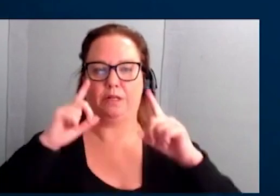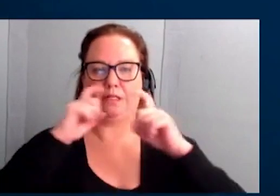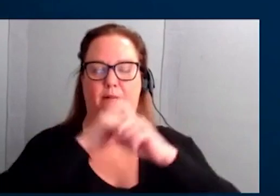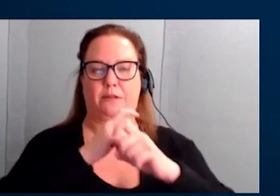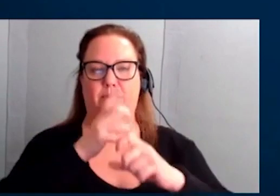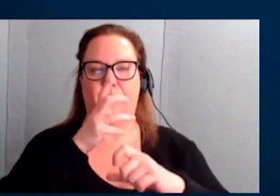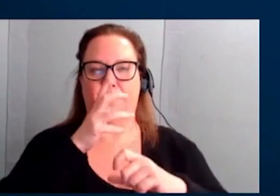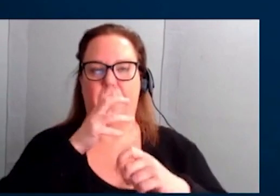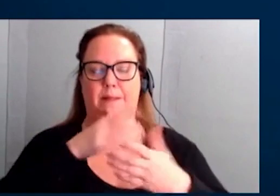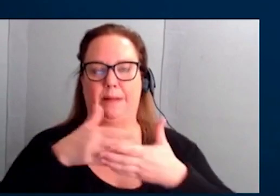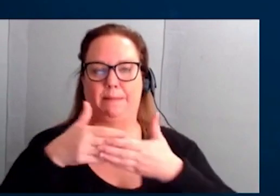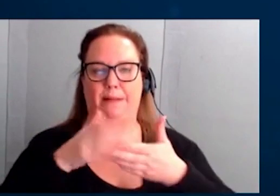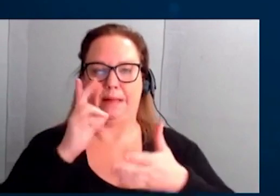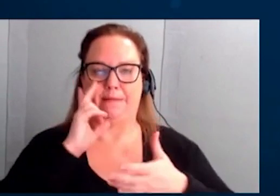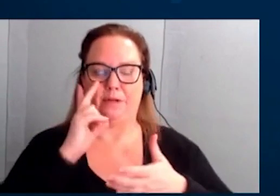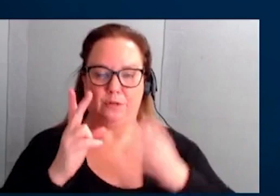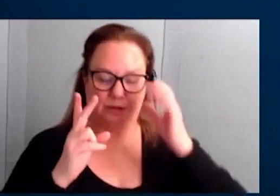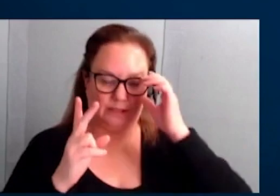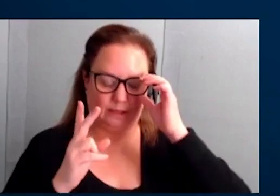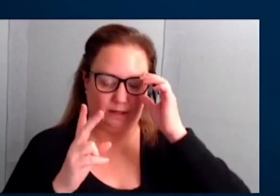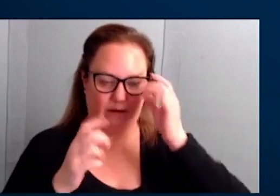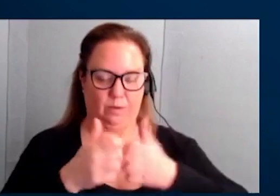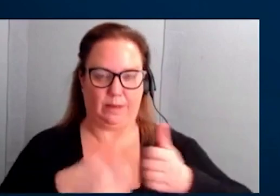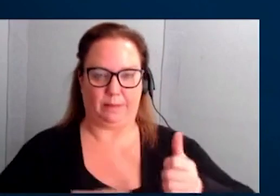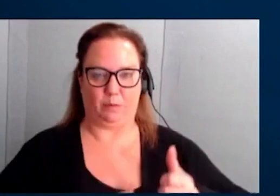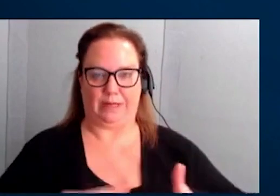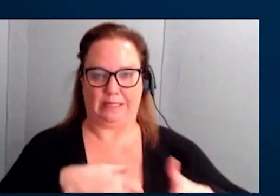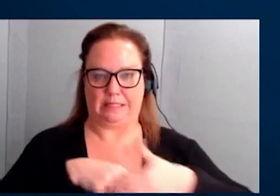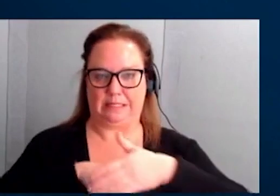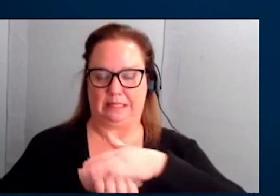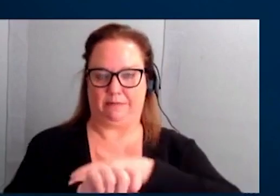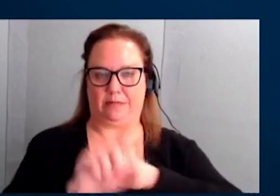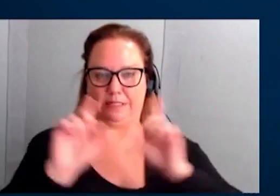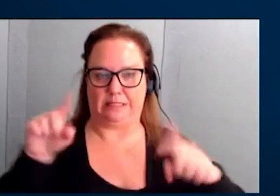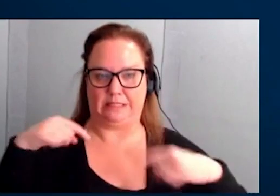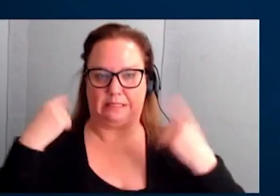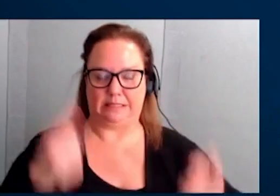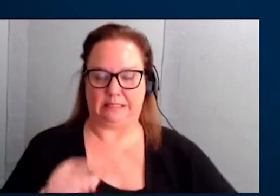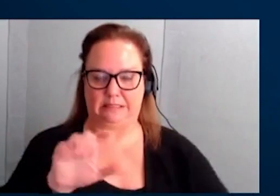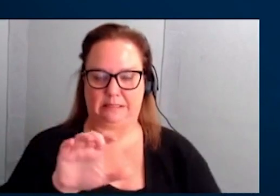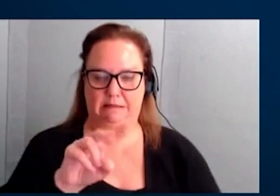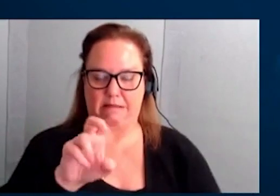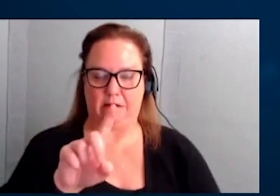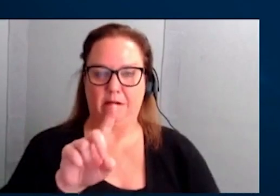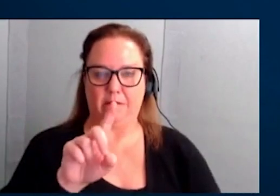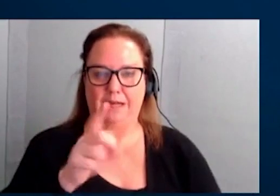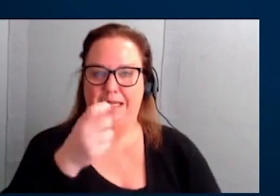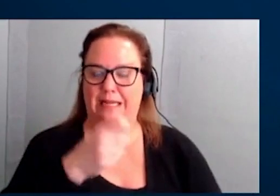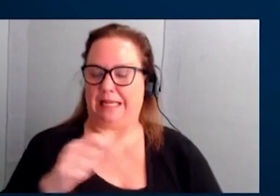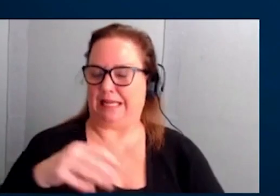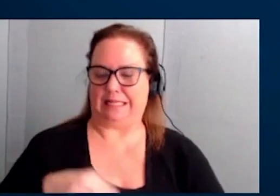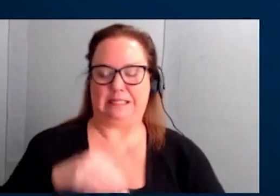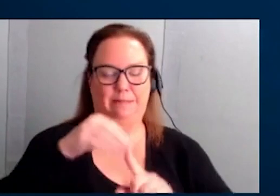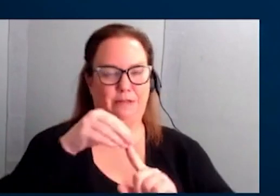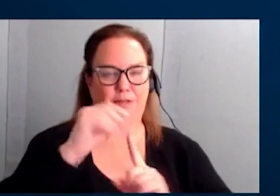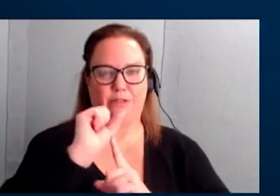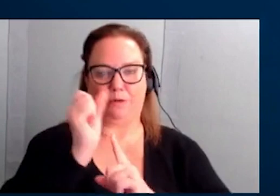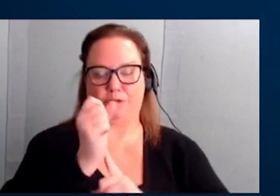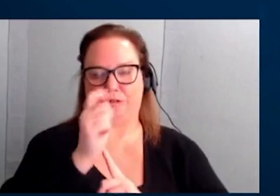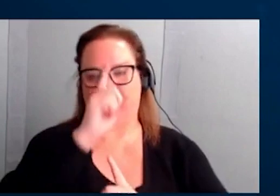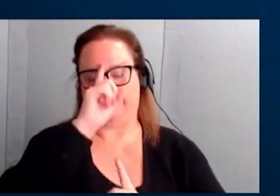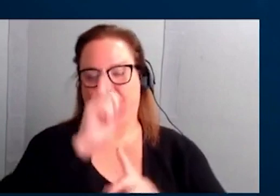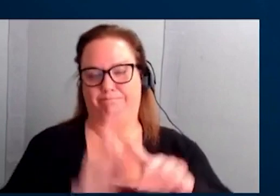Dr. Parrish seen with pregnancy or deliveries since COVID? Any special cases, anything that's standing out to